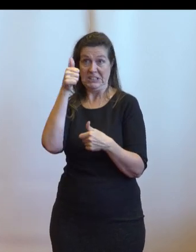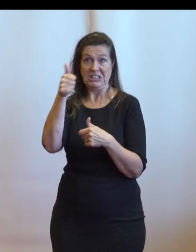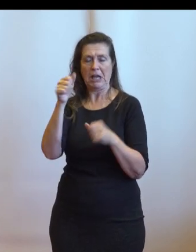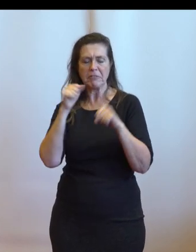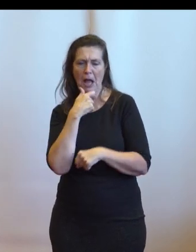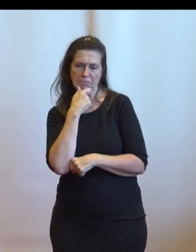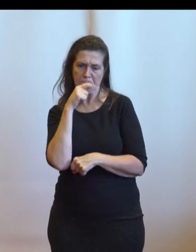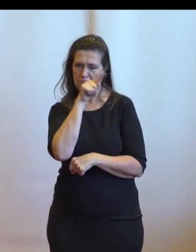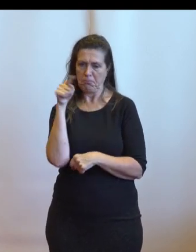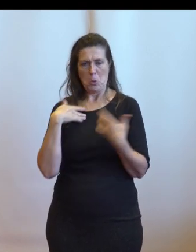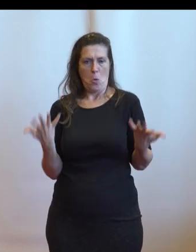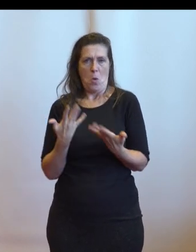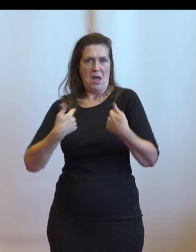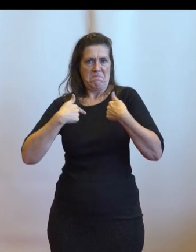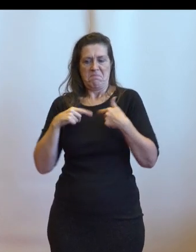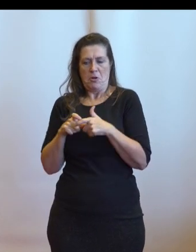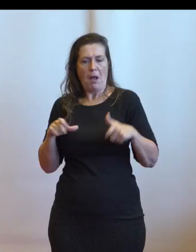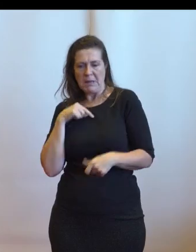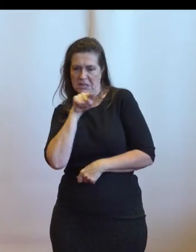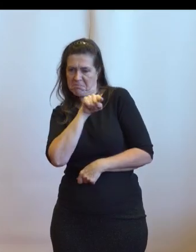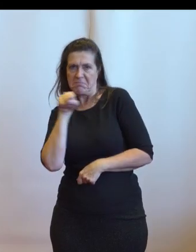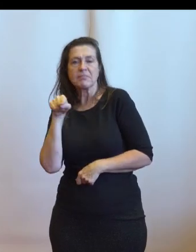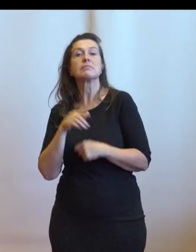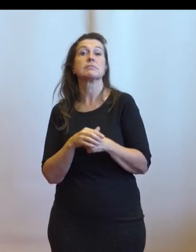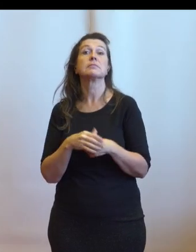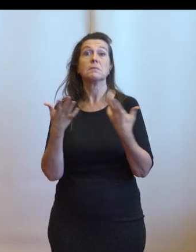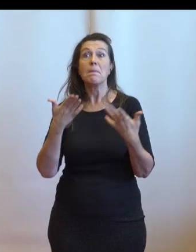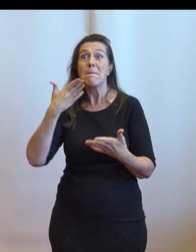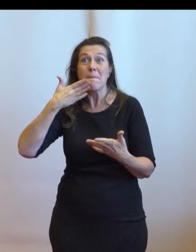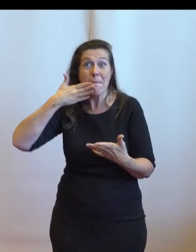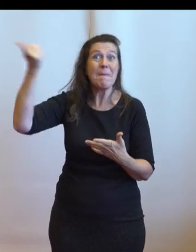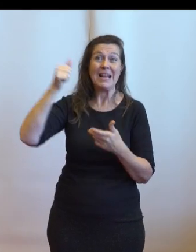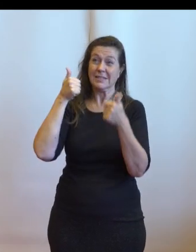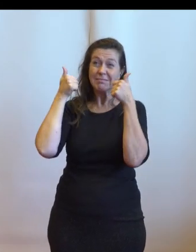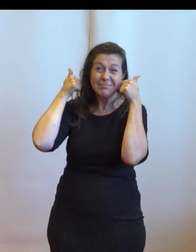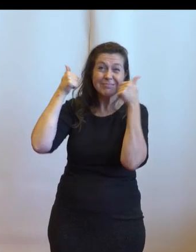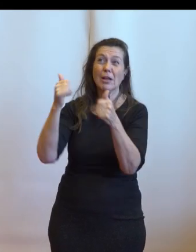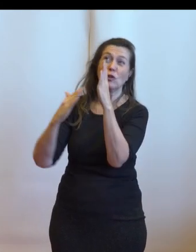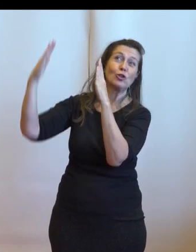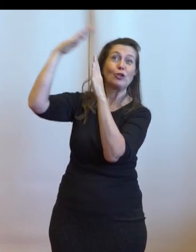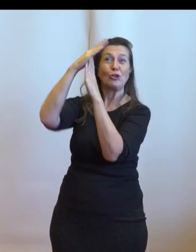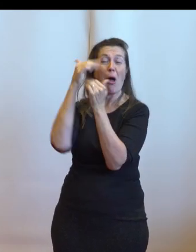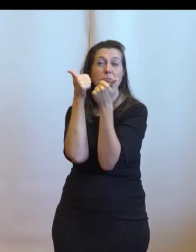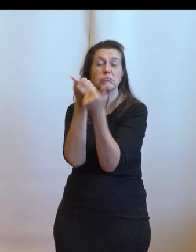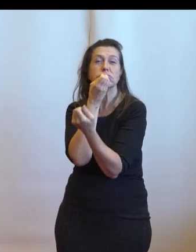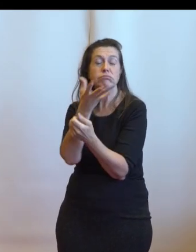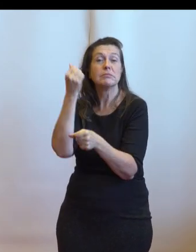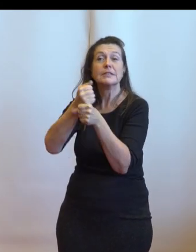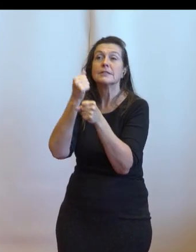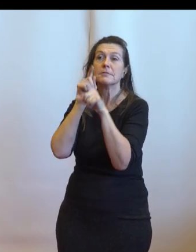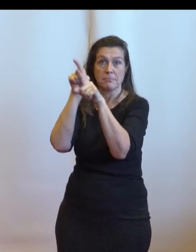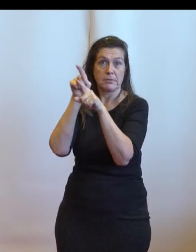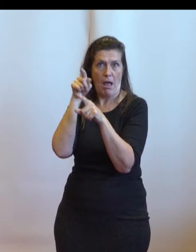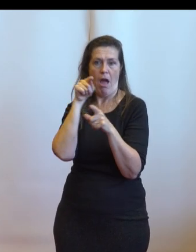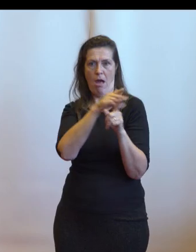we've also produced a number of bits of guidance and best practice, again, freely available on the BDF website.